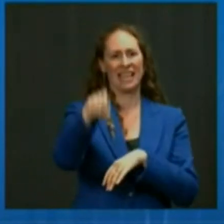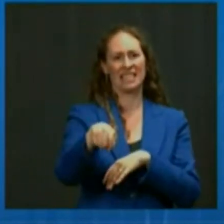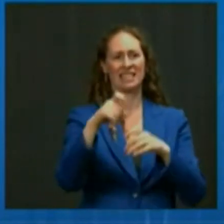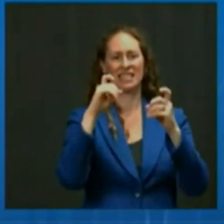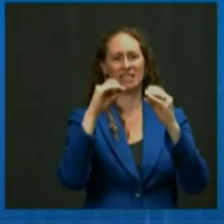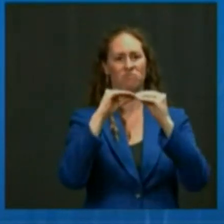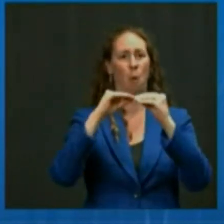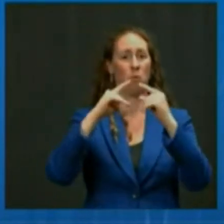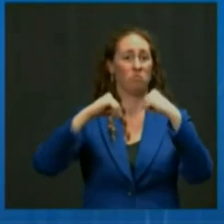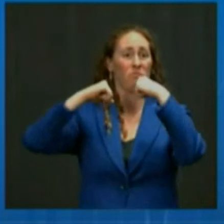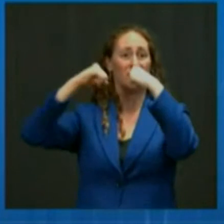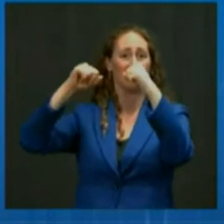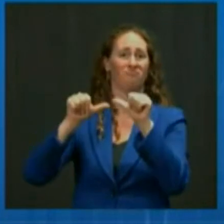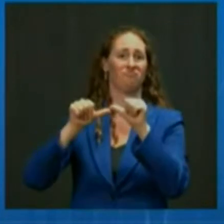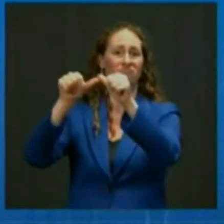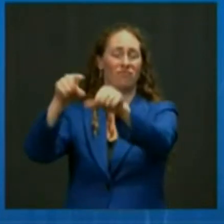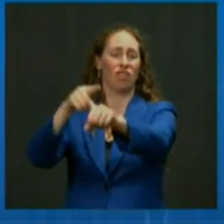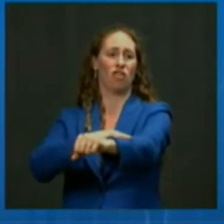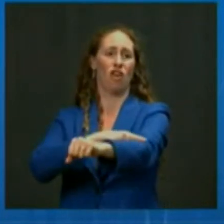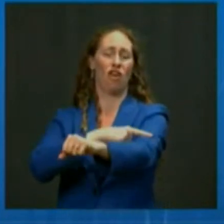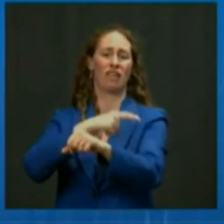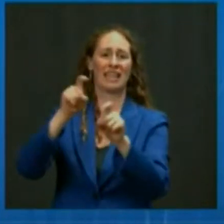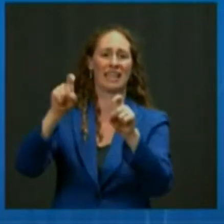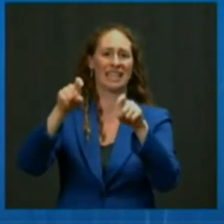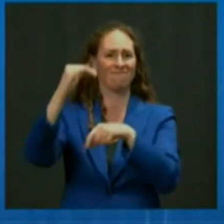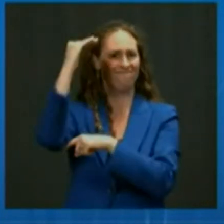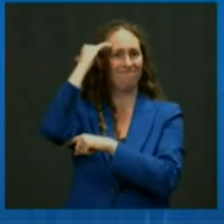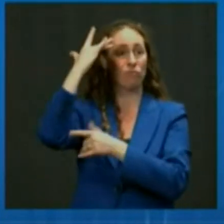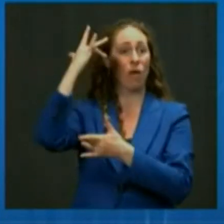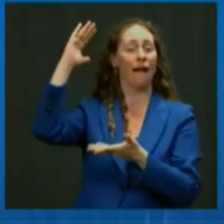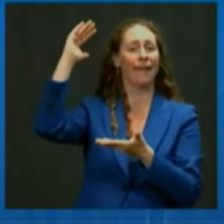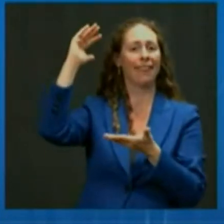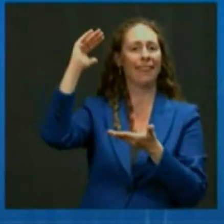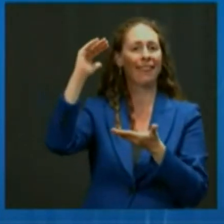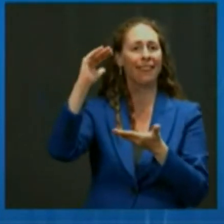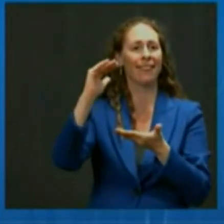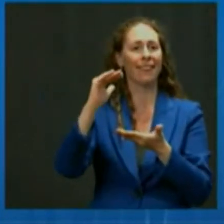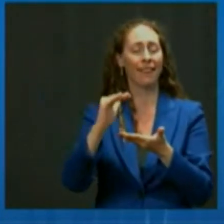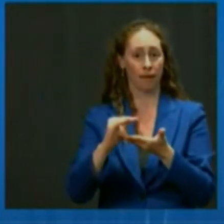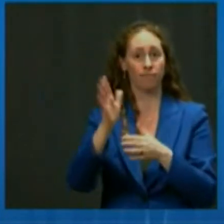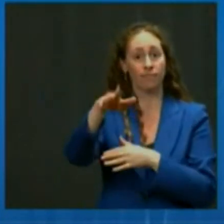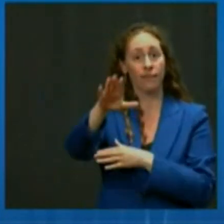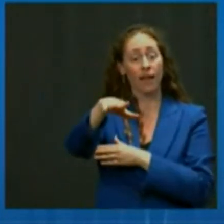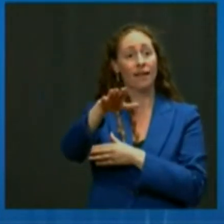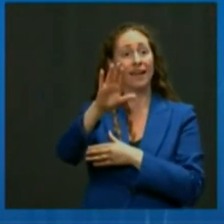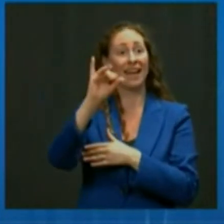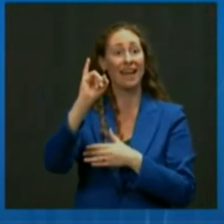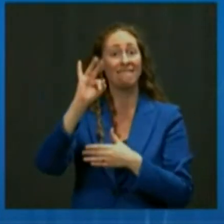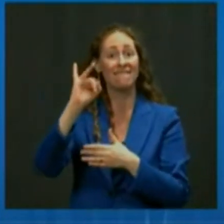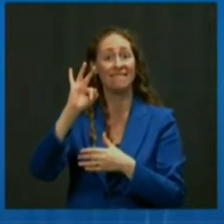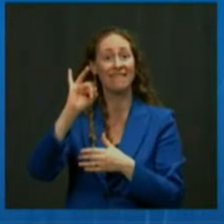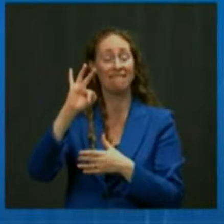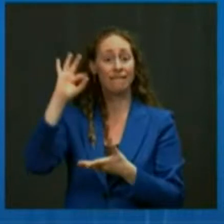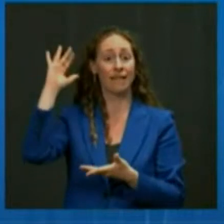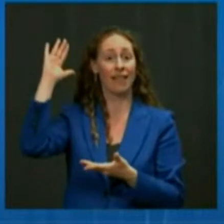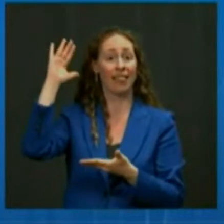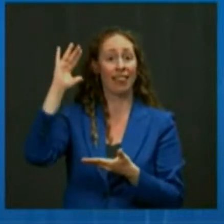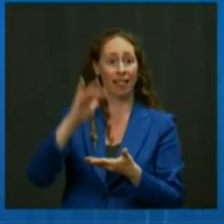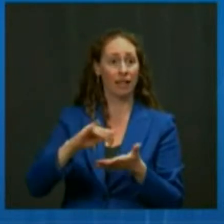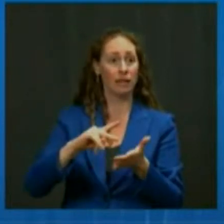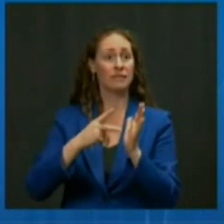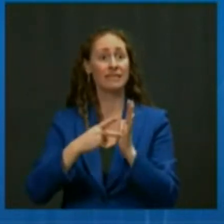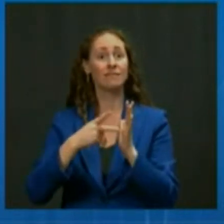mild, moderate disease, when we recognize that if this trajectory continues, that people who are well protected